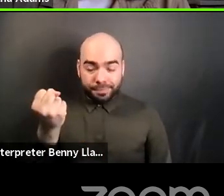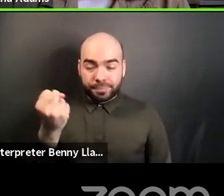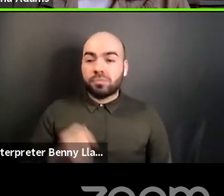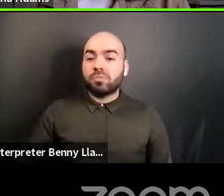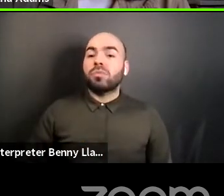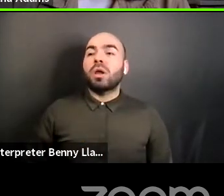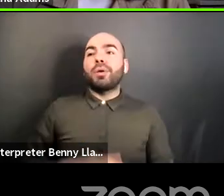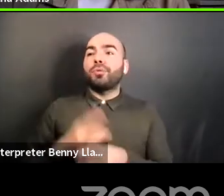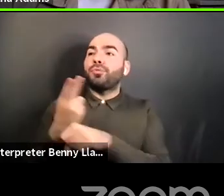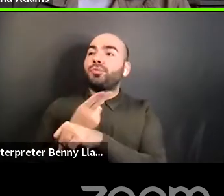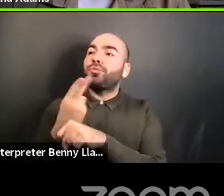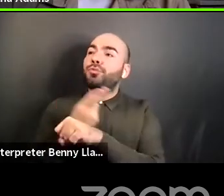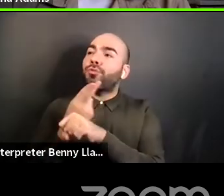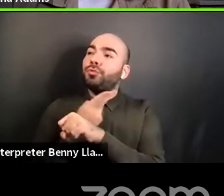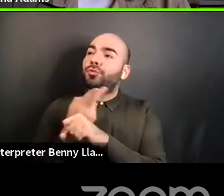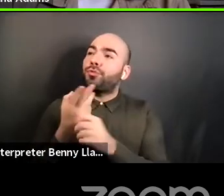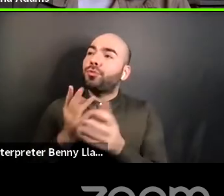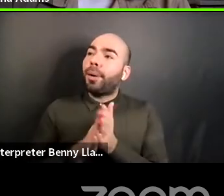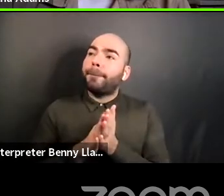used like a